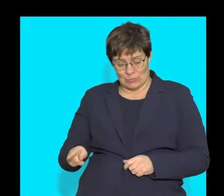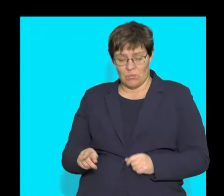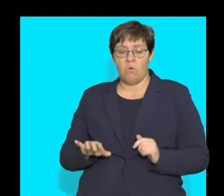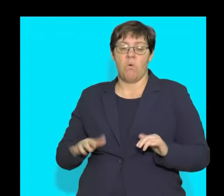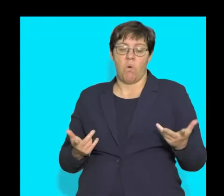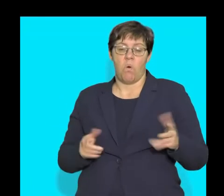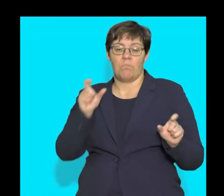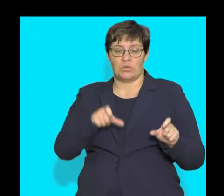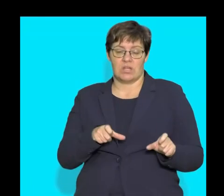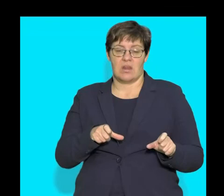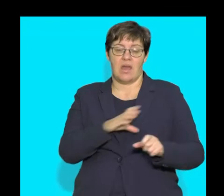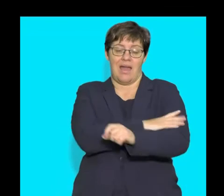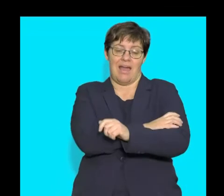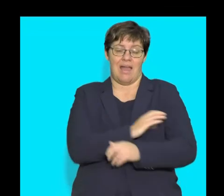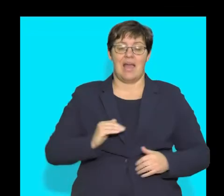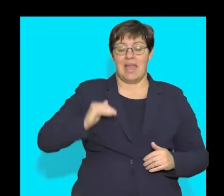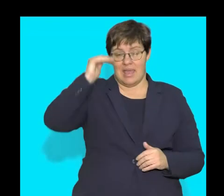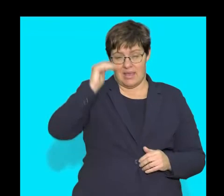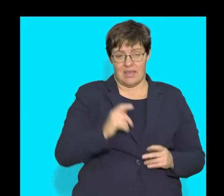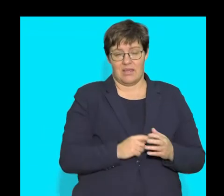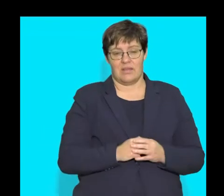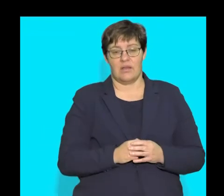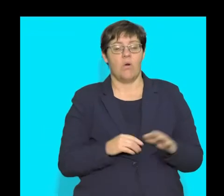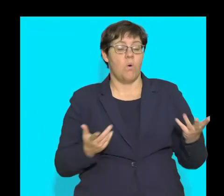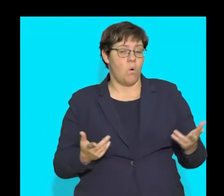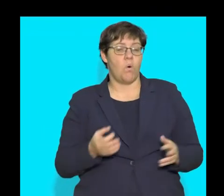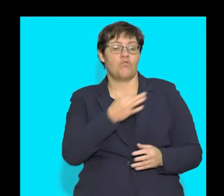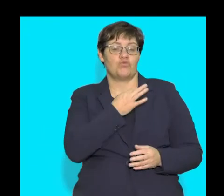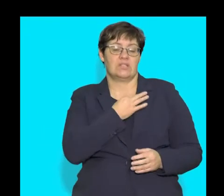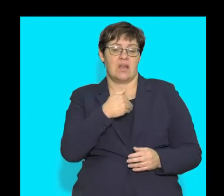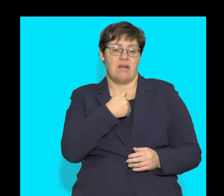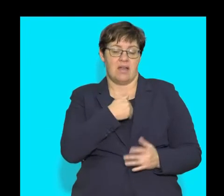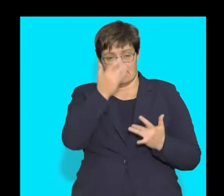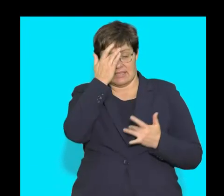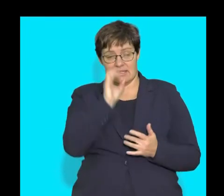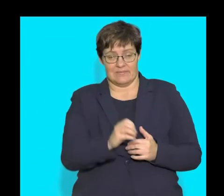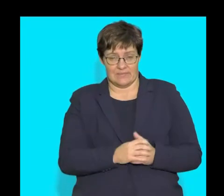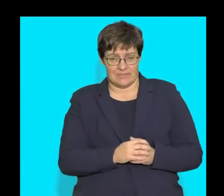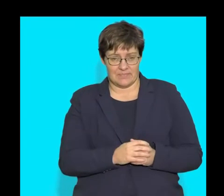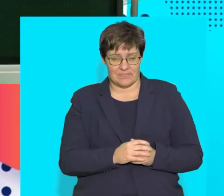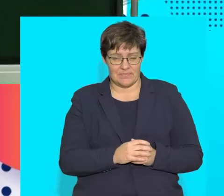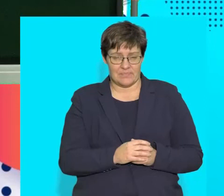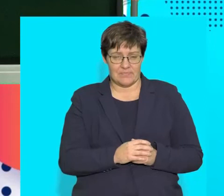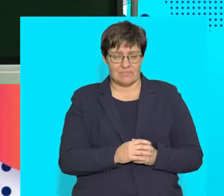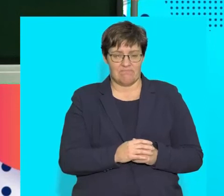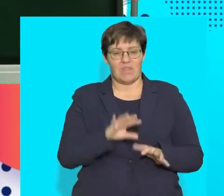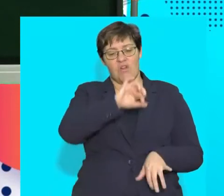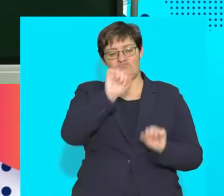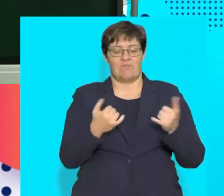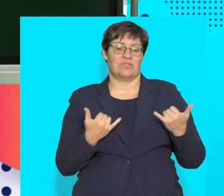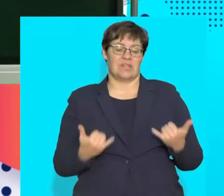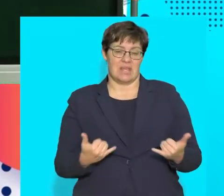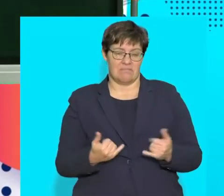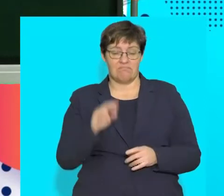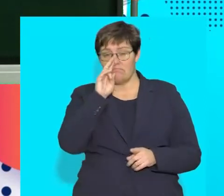diabetic, or people that suffer from hypertension or have a risk of heart diseases. So guys,